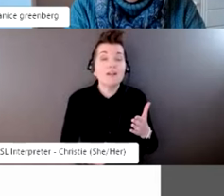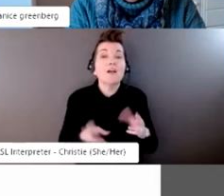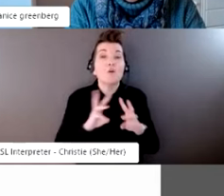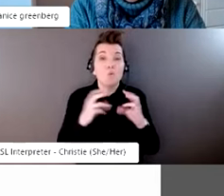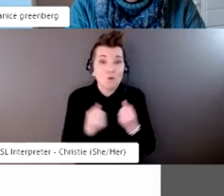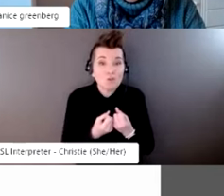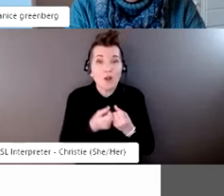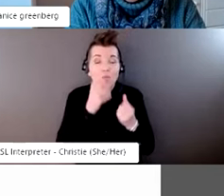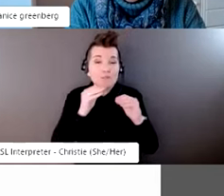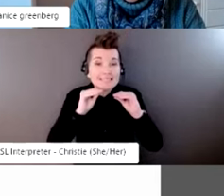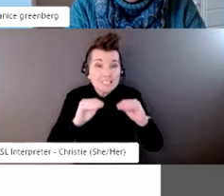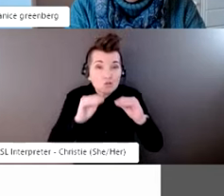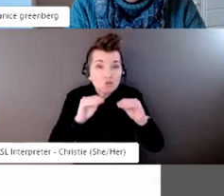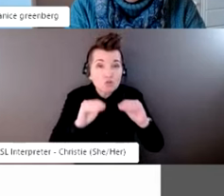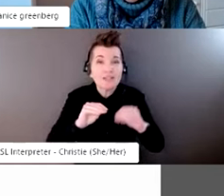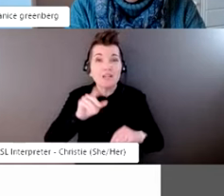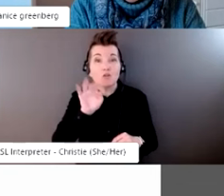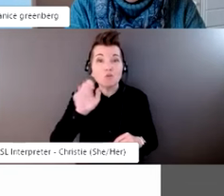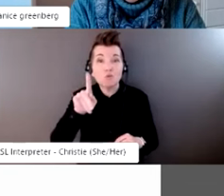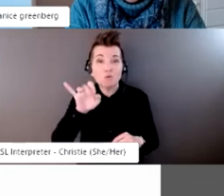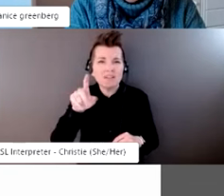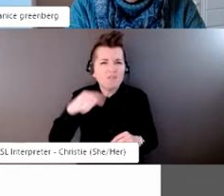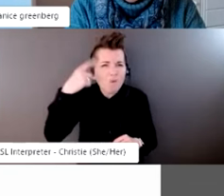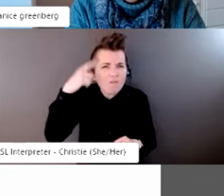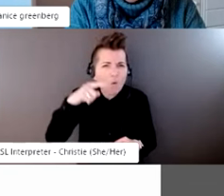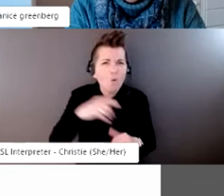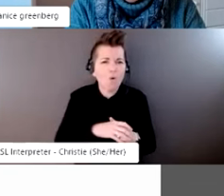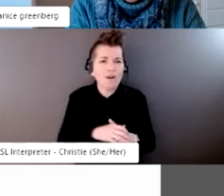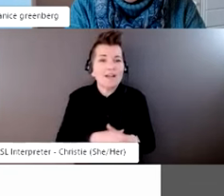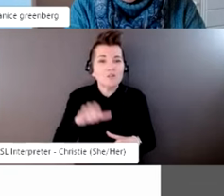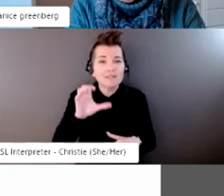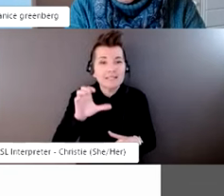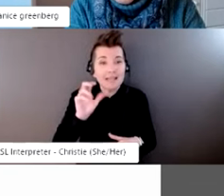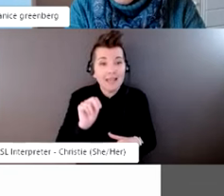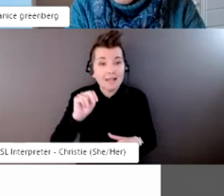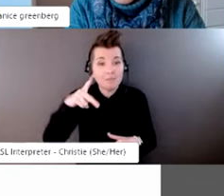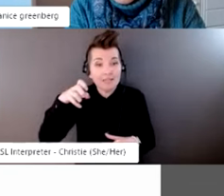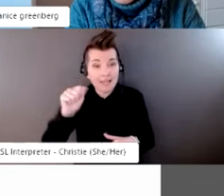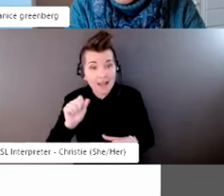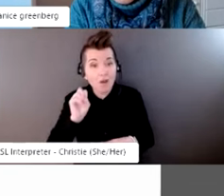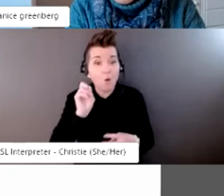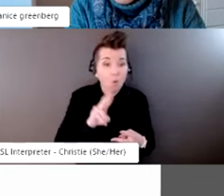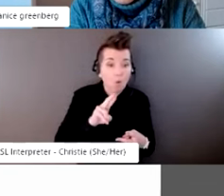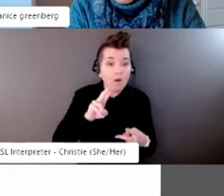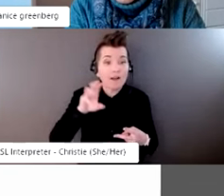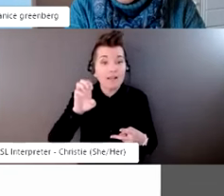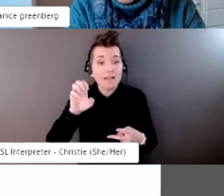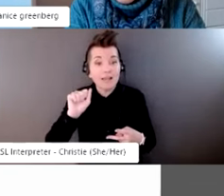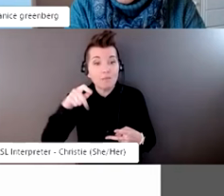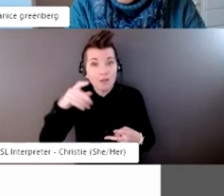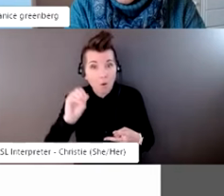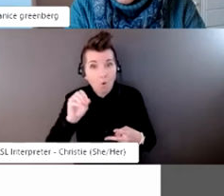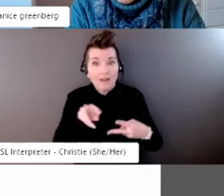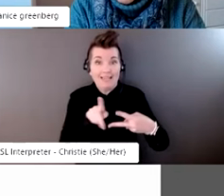about. So please look on our websites, either CNPA or EAPO, to look for that